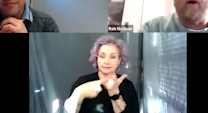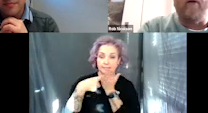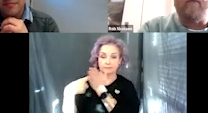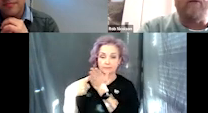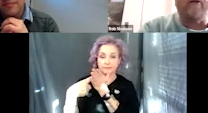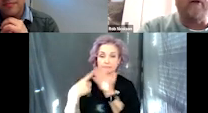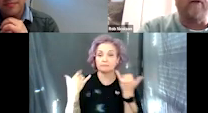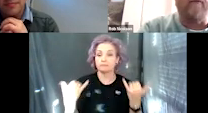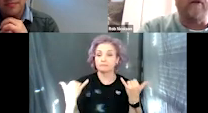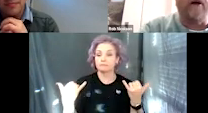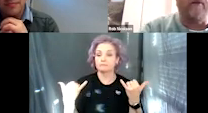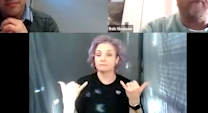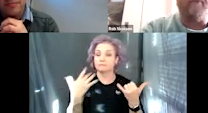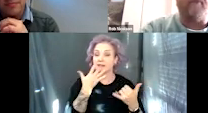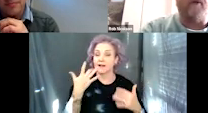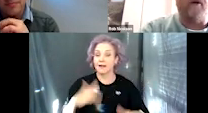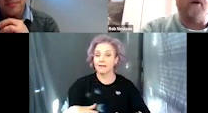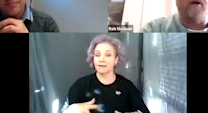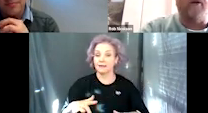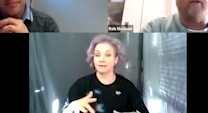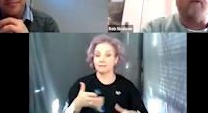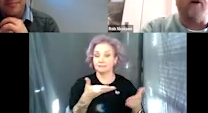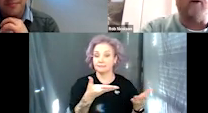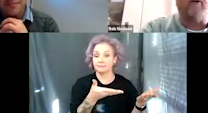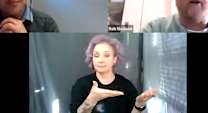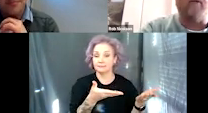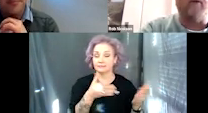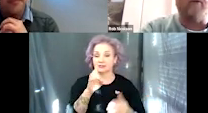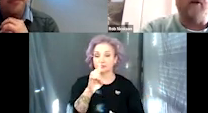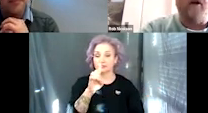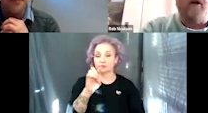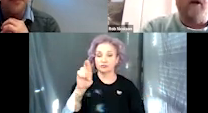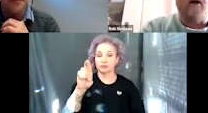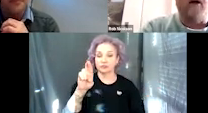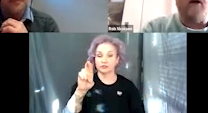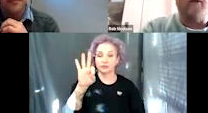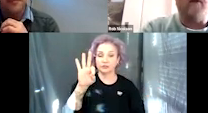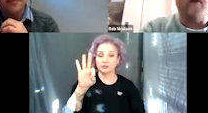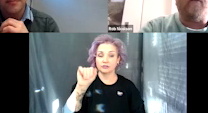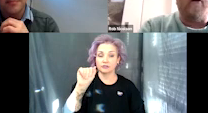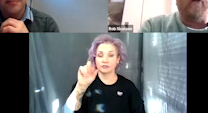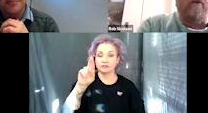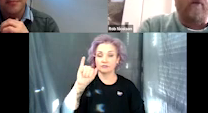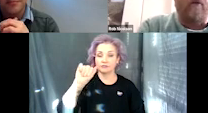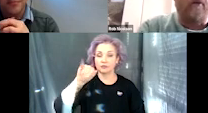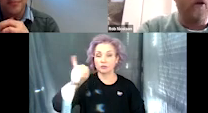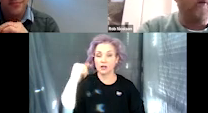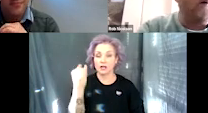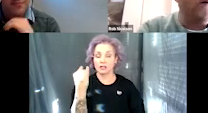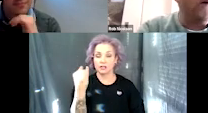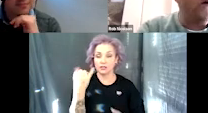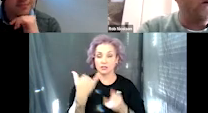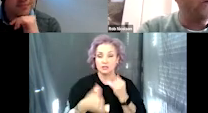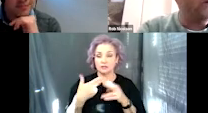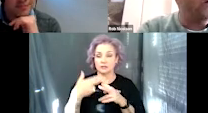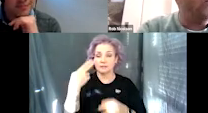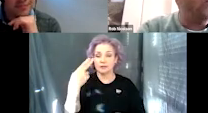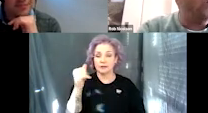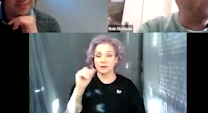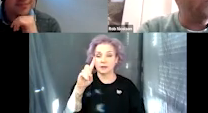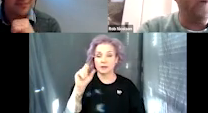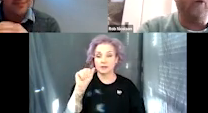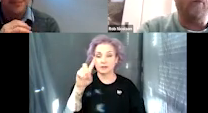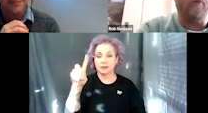Today we are fortunate to have Dr. Faraj Haddad with us. And I think, Faraj, correct me if I'm wrong, I think you won